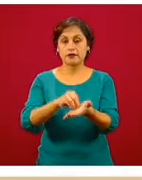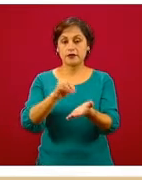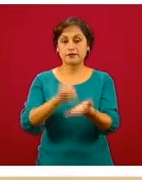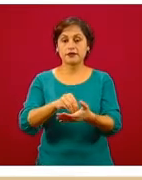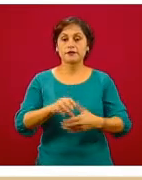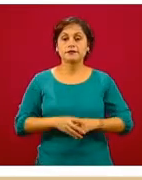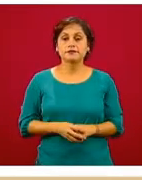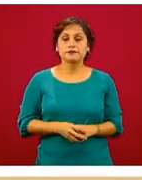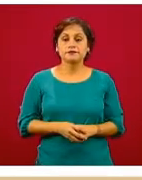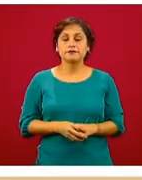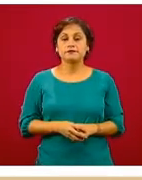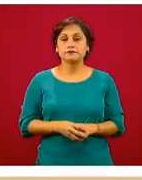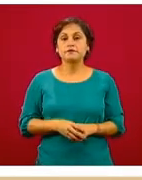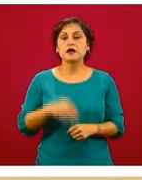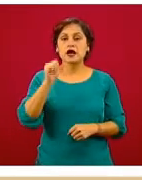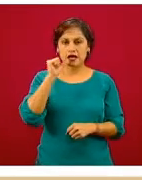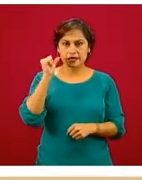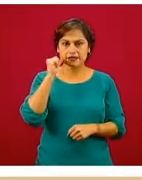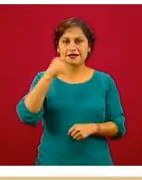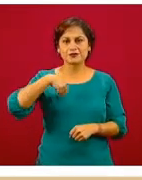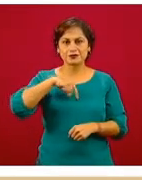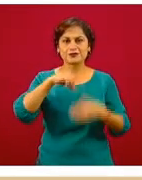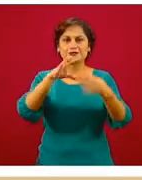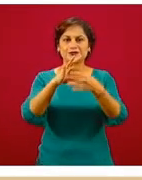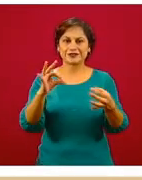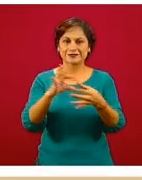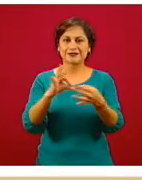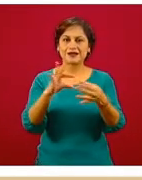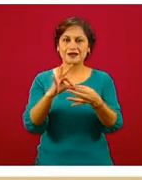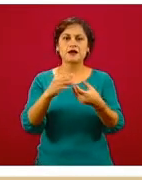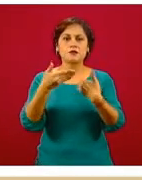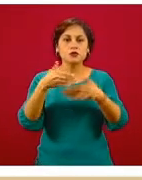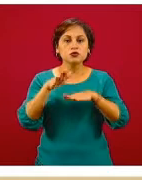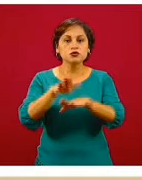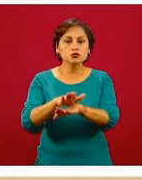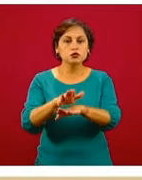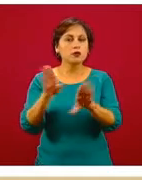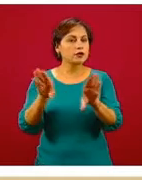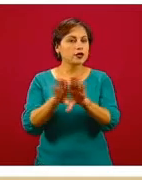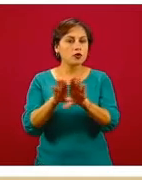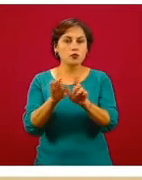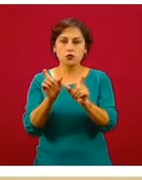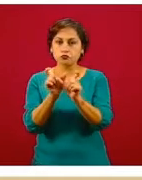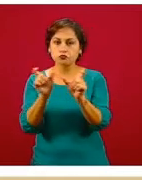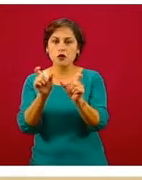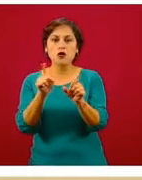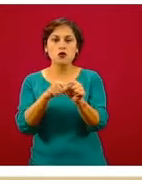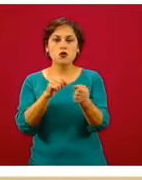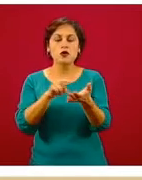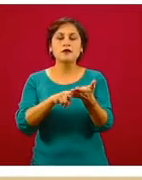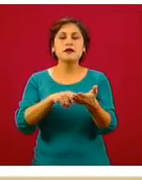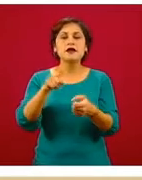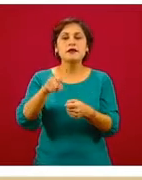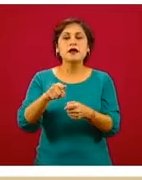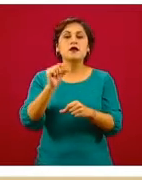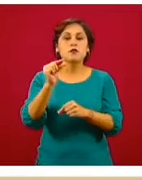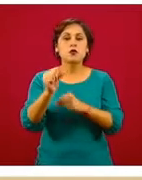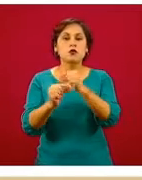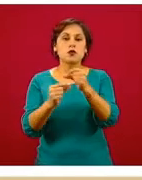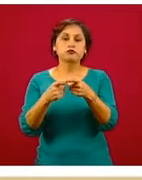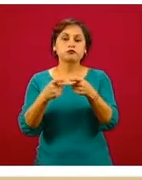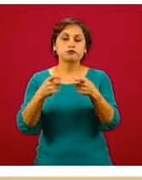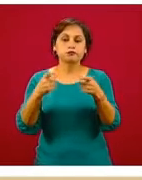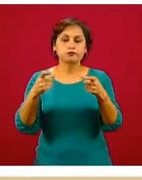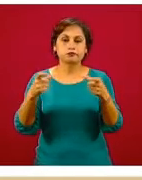11,105 active confirmed cases, and we're going to give some details about that number and why it's